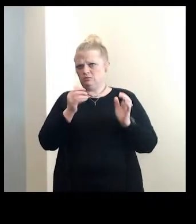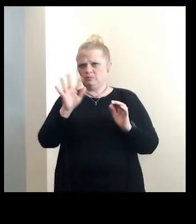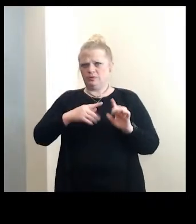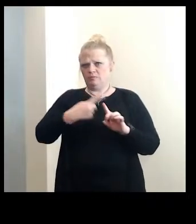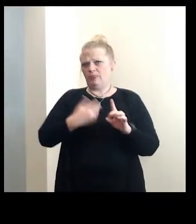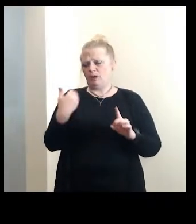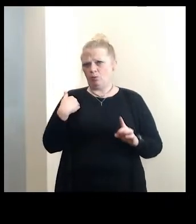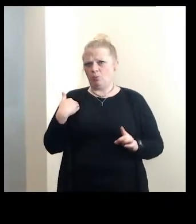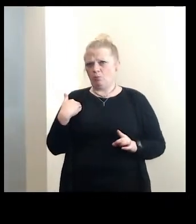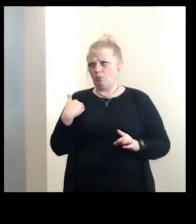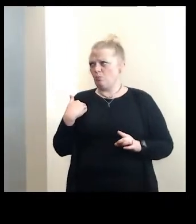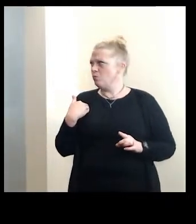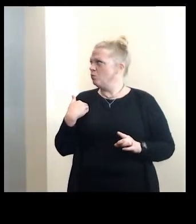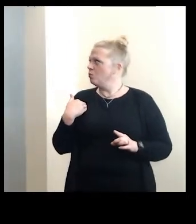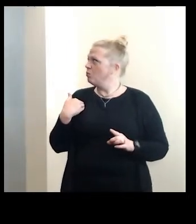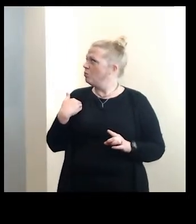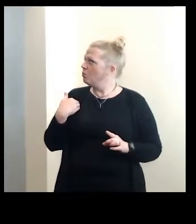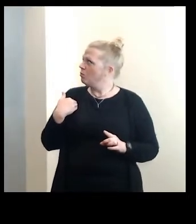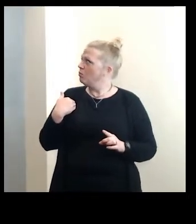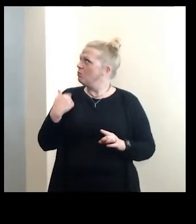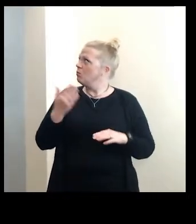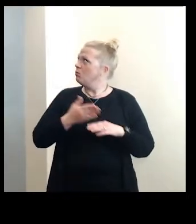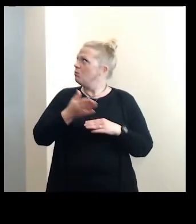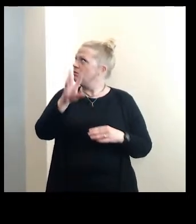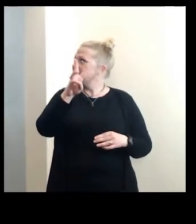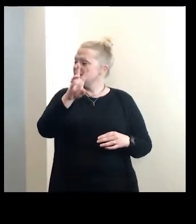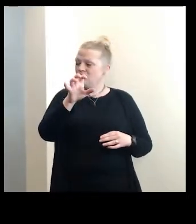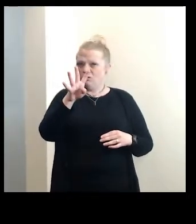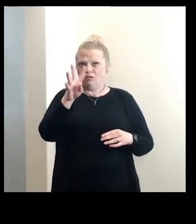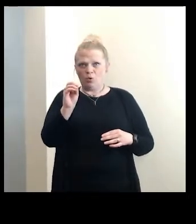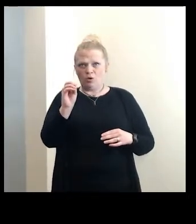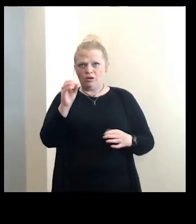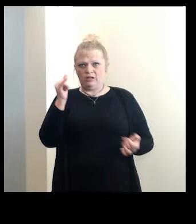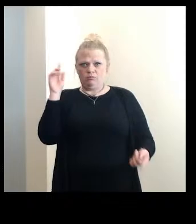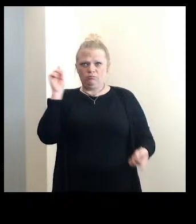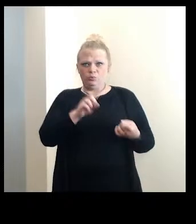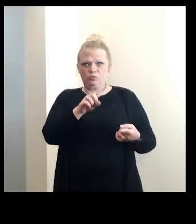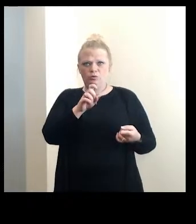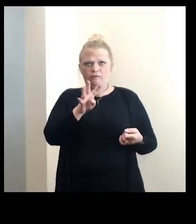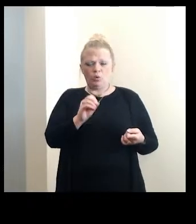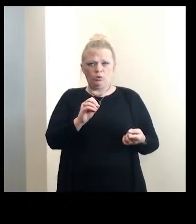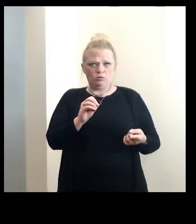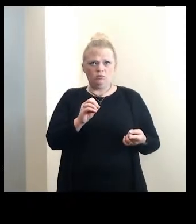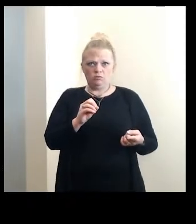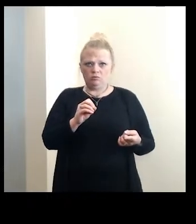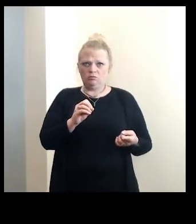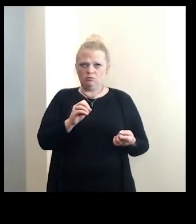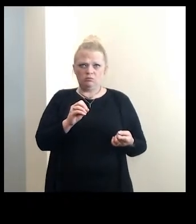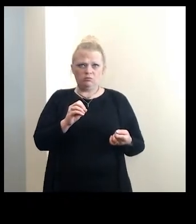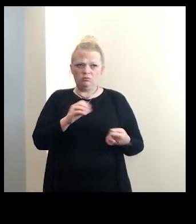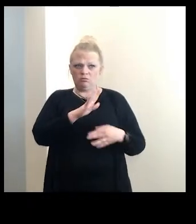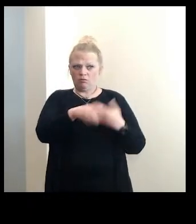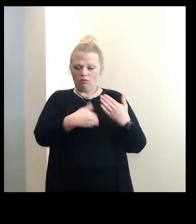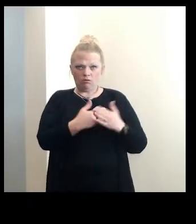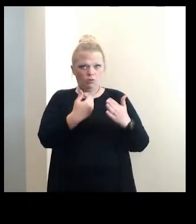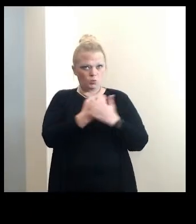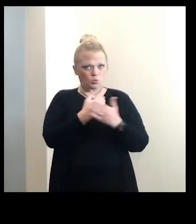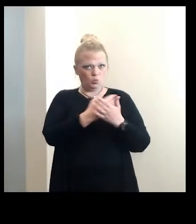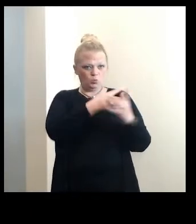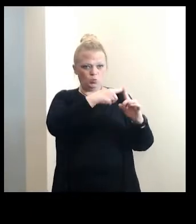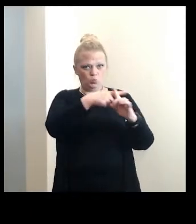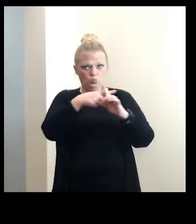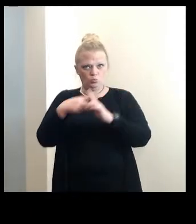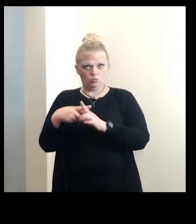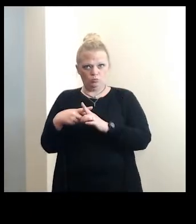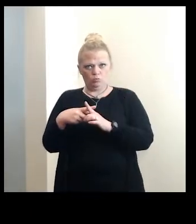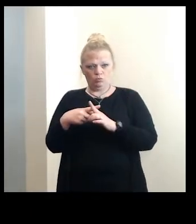ago, to from over 640 cases to 140 now. This is all cases, new cases associated